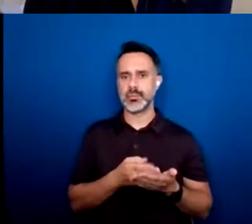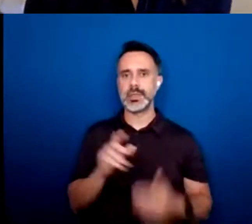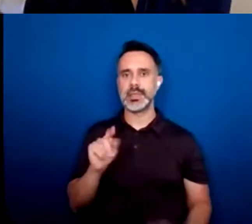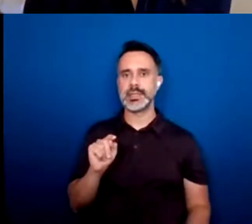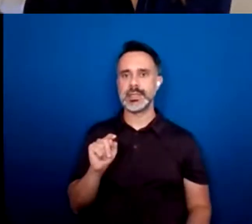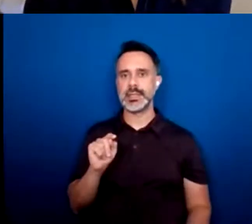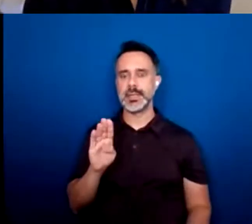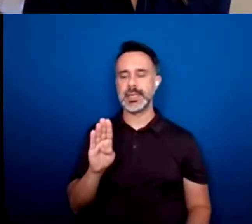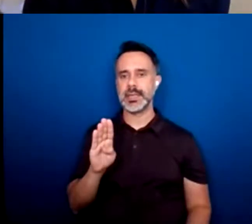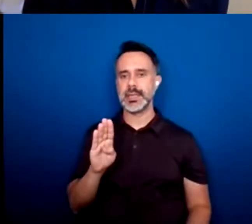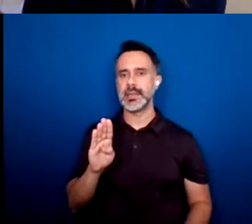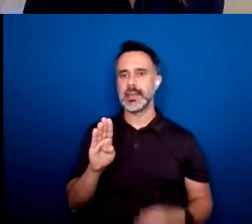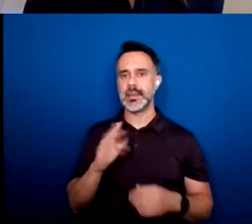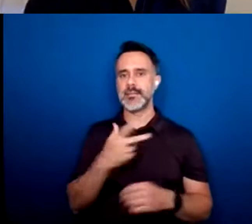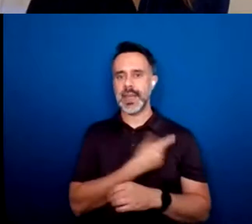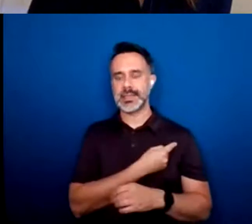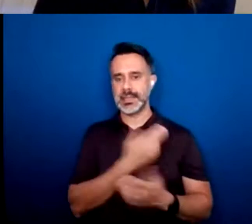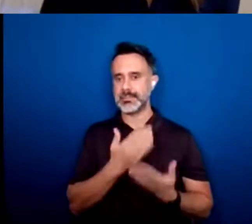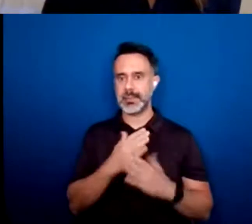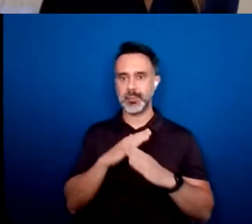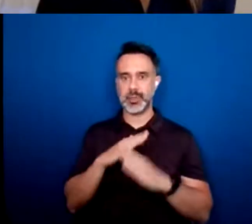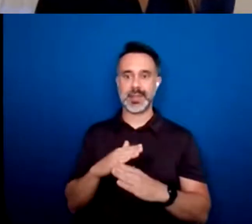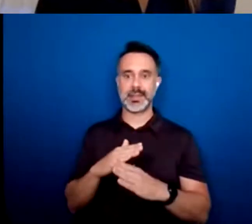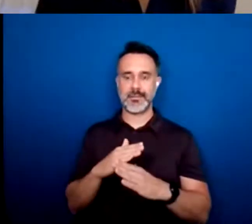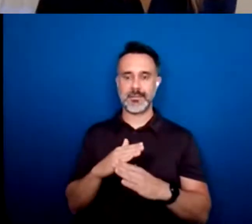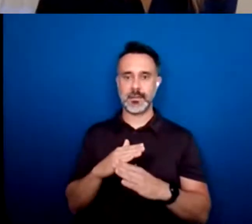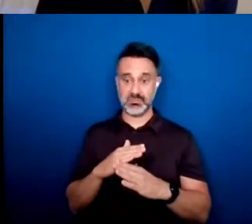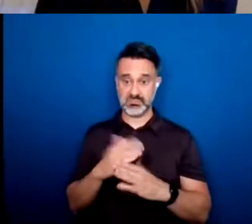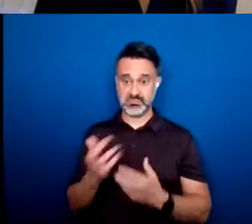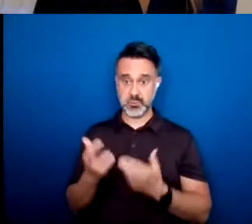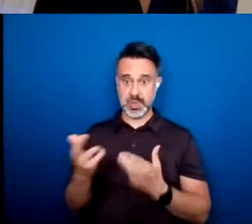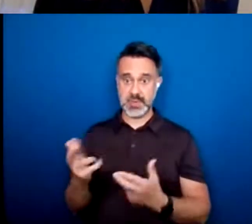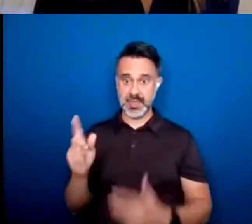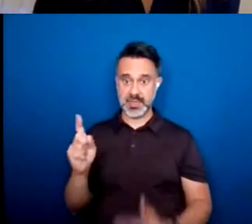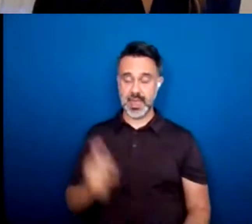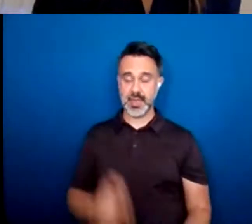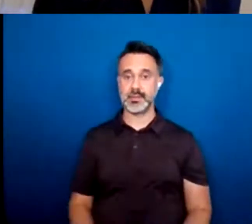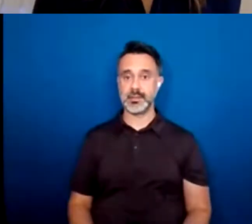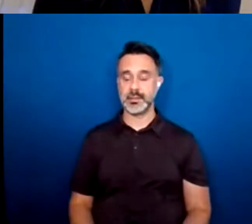protective. Is this something that is recommended?